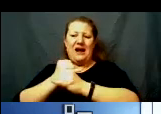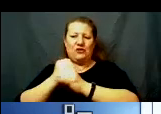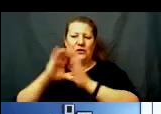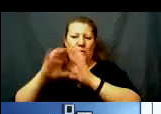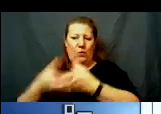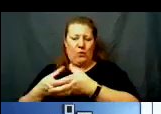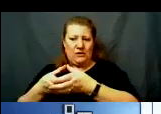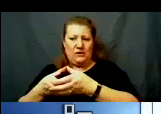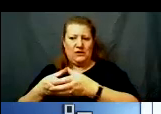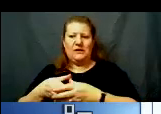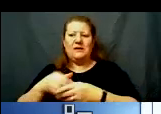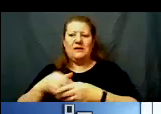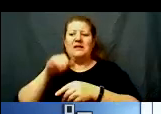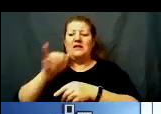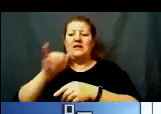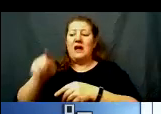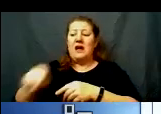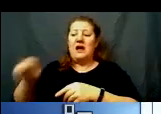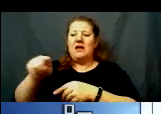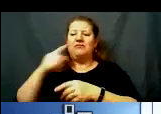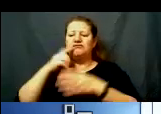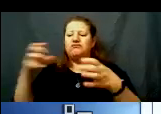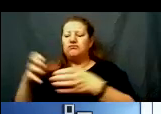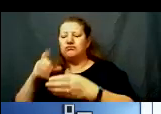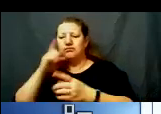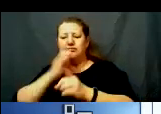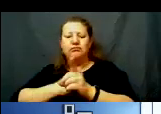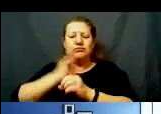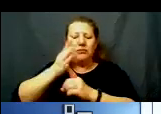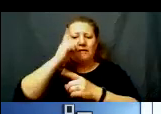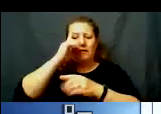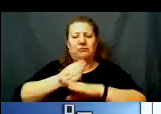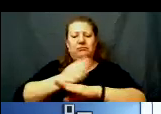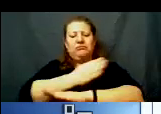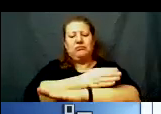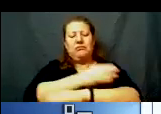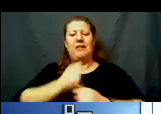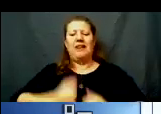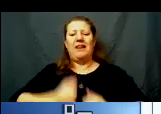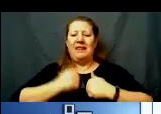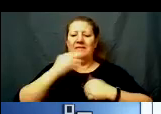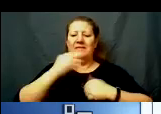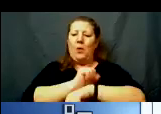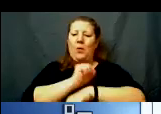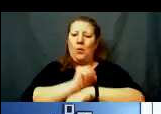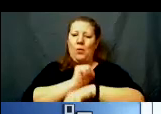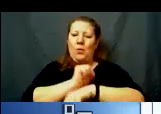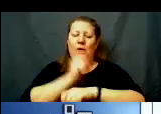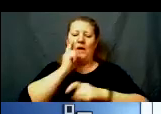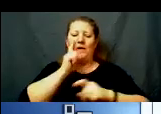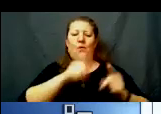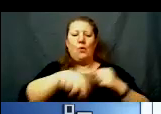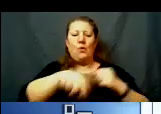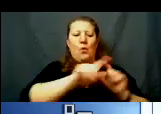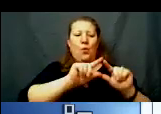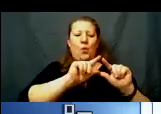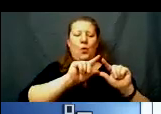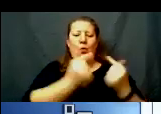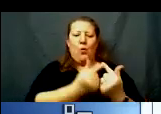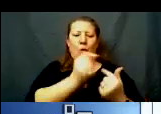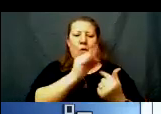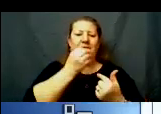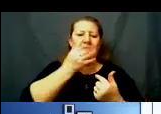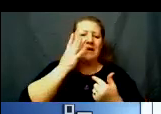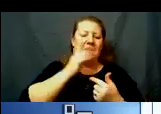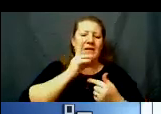organizations that are dedicated to improving the living and working environments for people of color, immigrants,